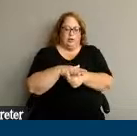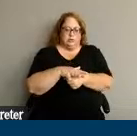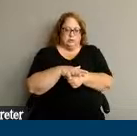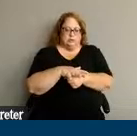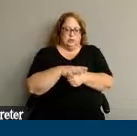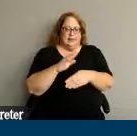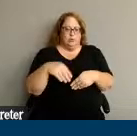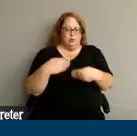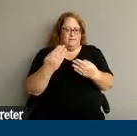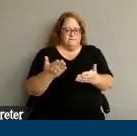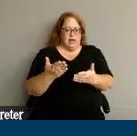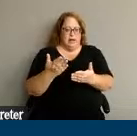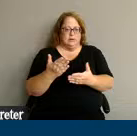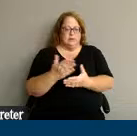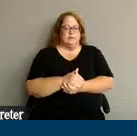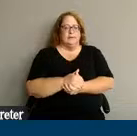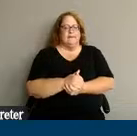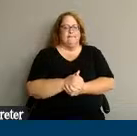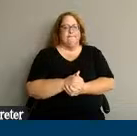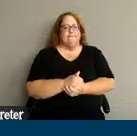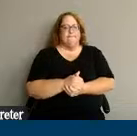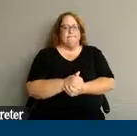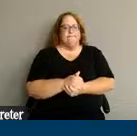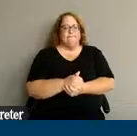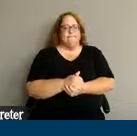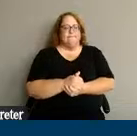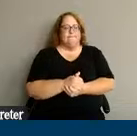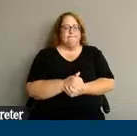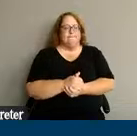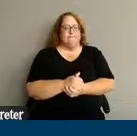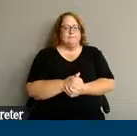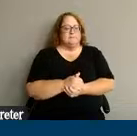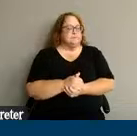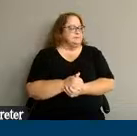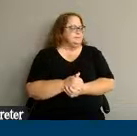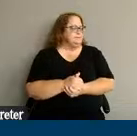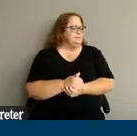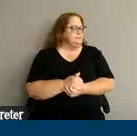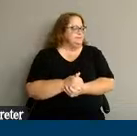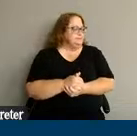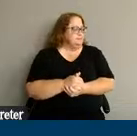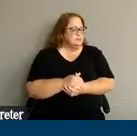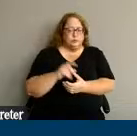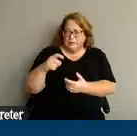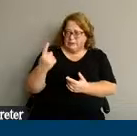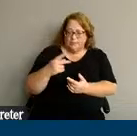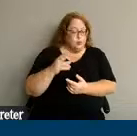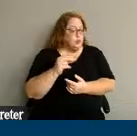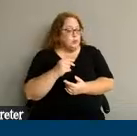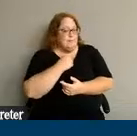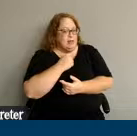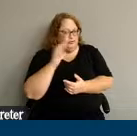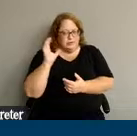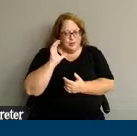that were provided to you. Can you do something, you guys? No, I apologize. I was looking for the paper.